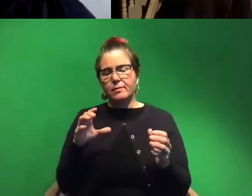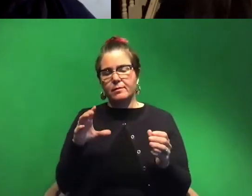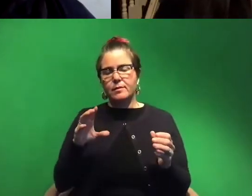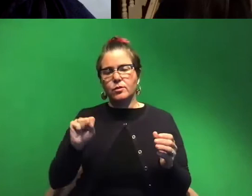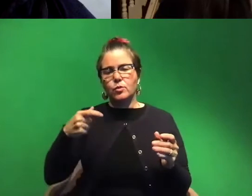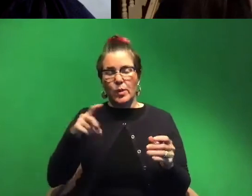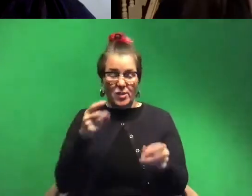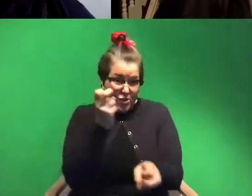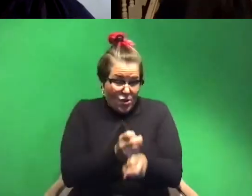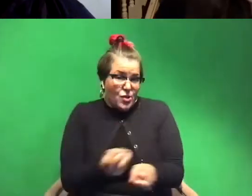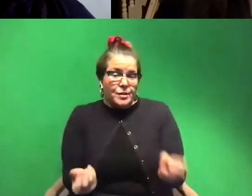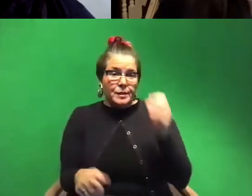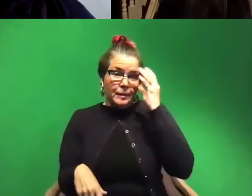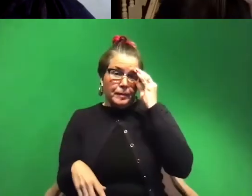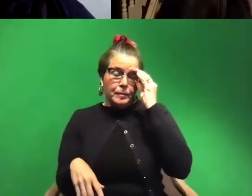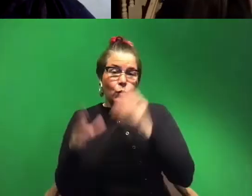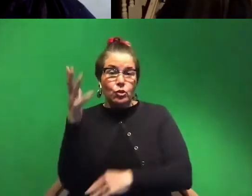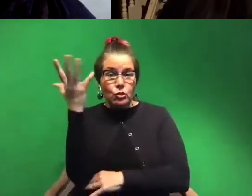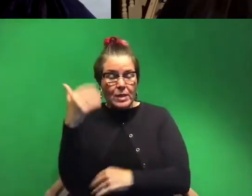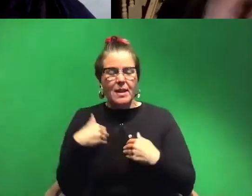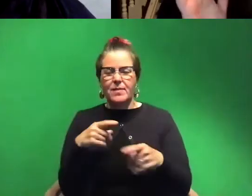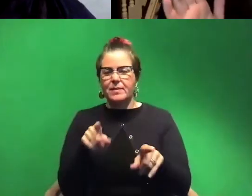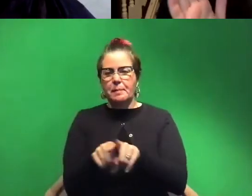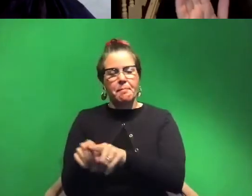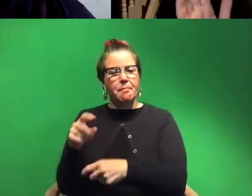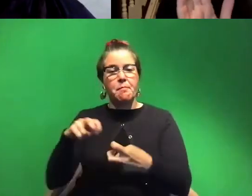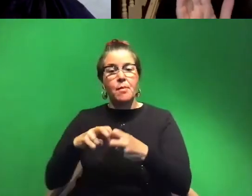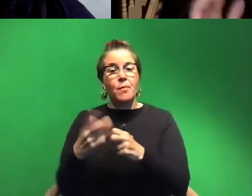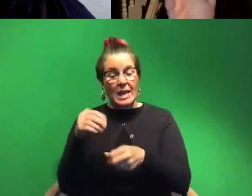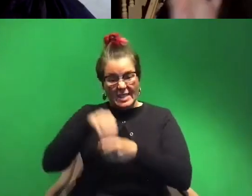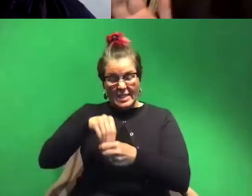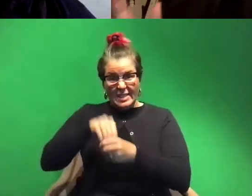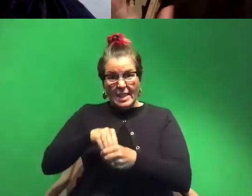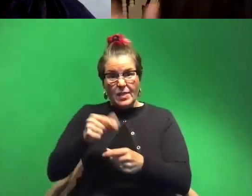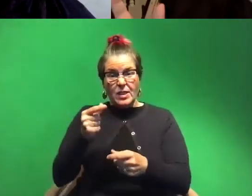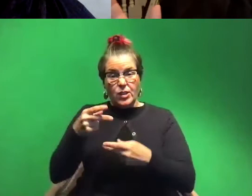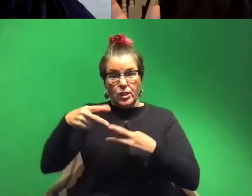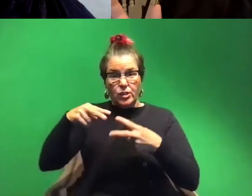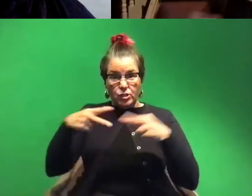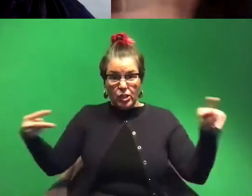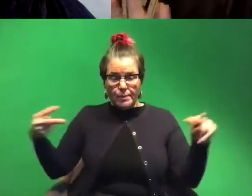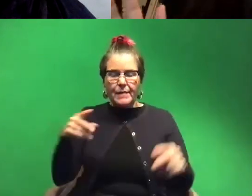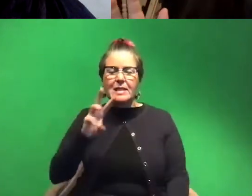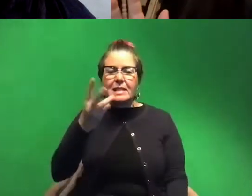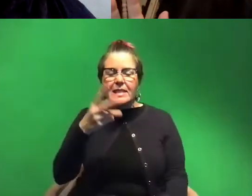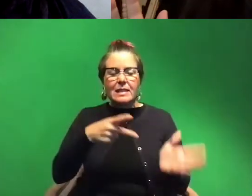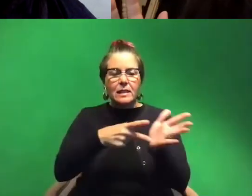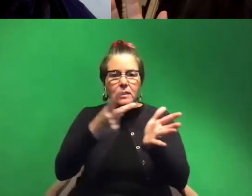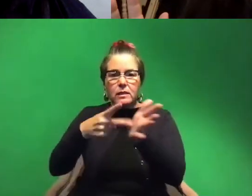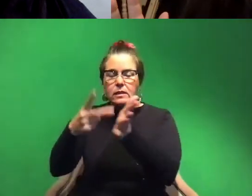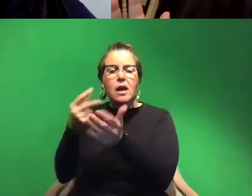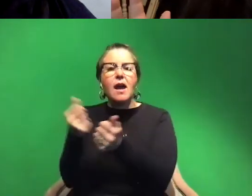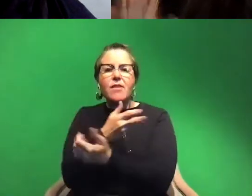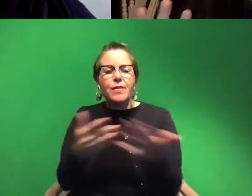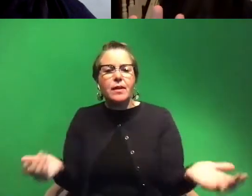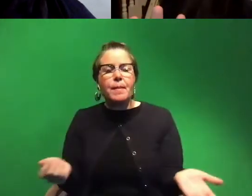hard. And so trees have the same problem, because in their genome, there's like 16 copies of everything. So